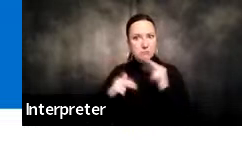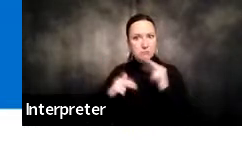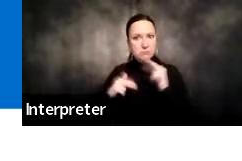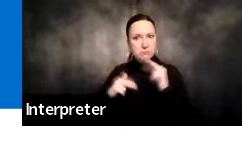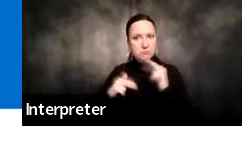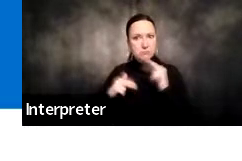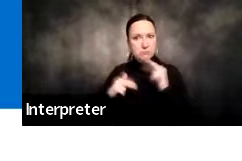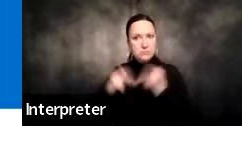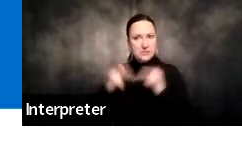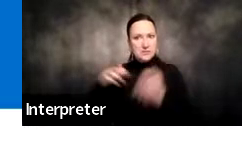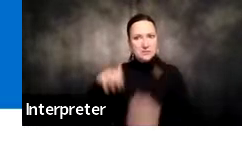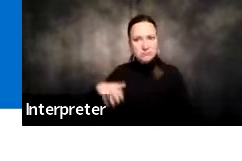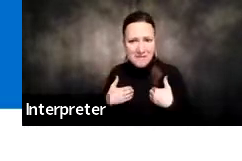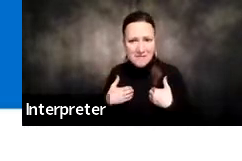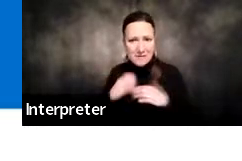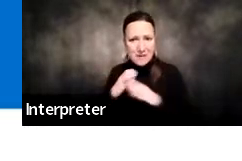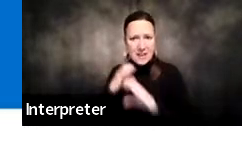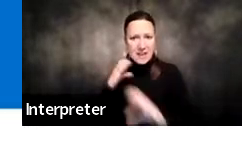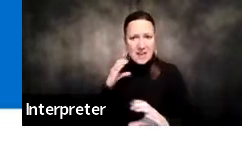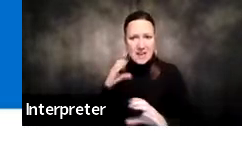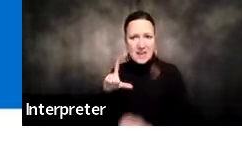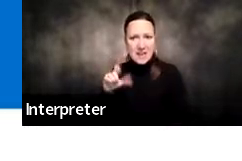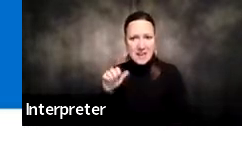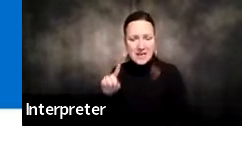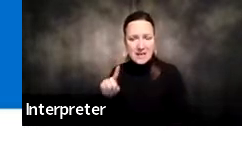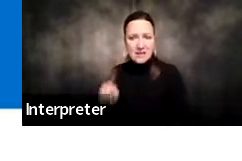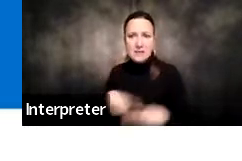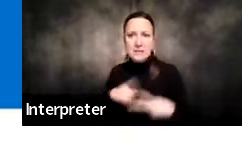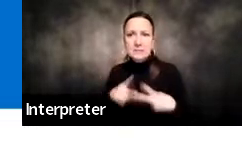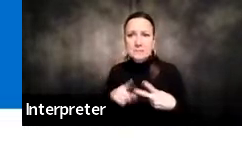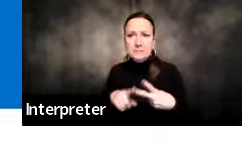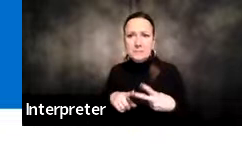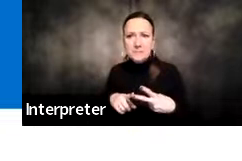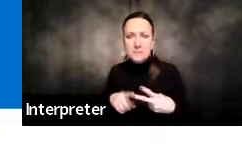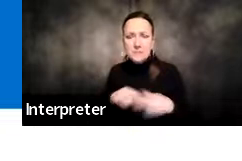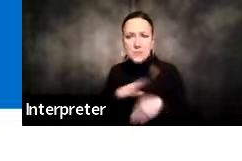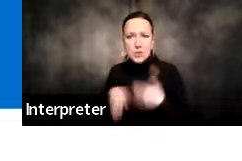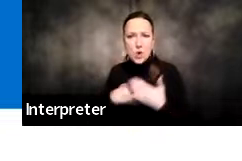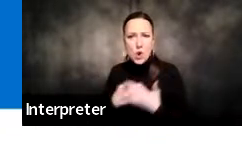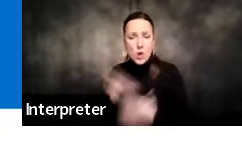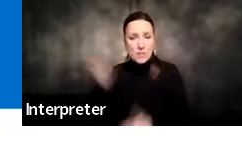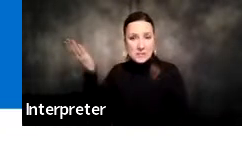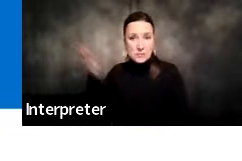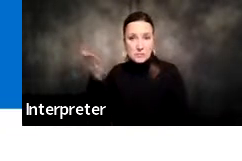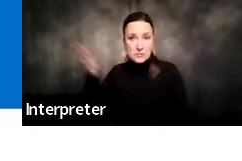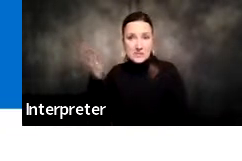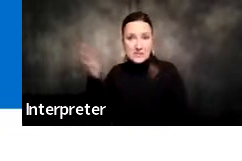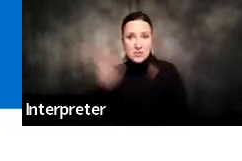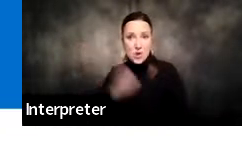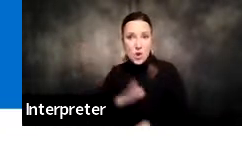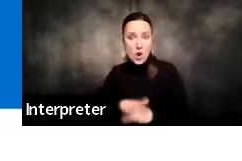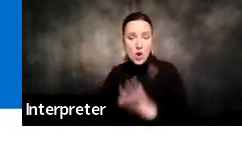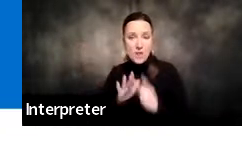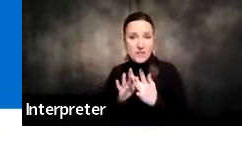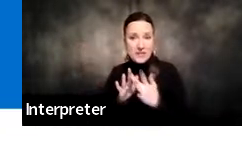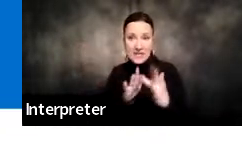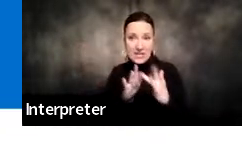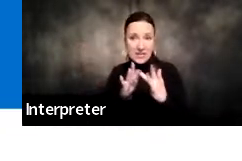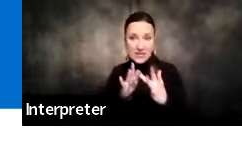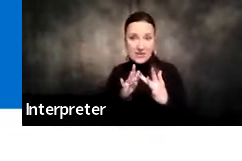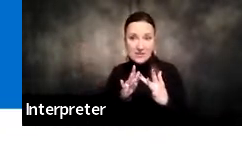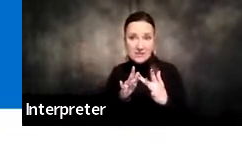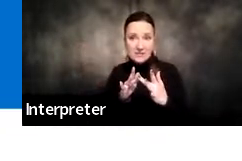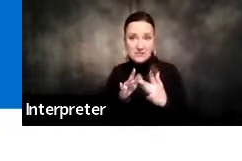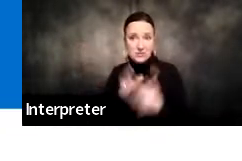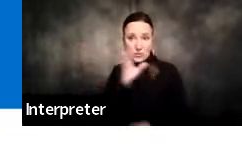these kind of pipes? And my second question is all this presentation information on the website you can find out when you just do a search